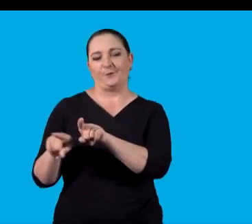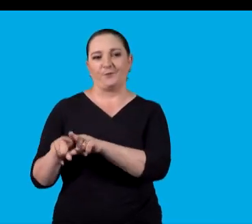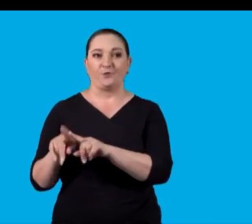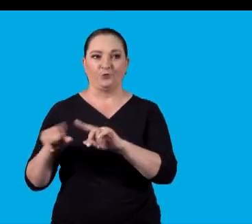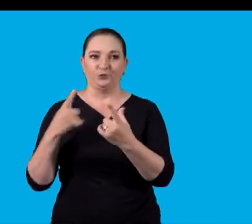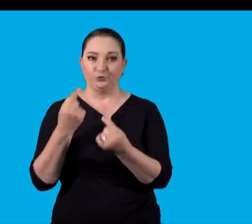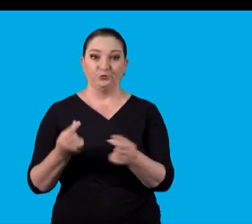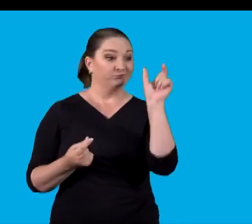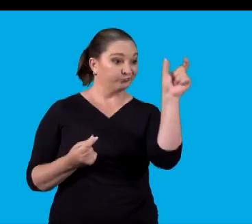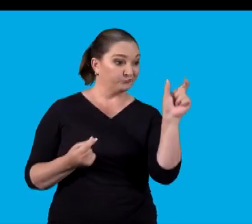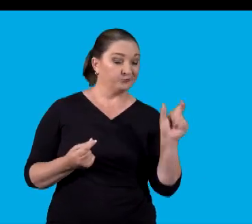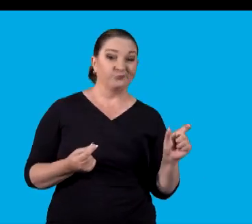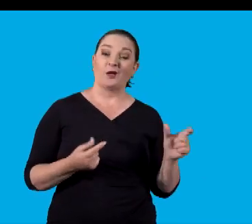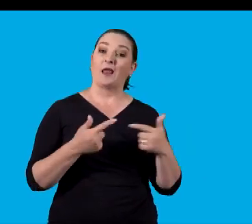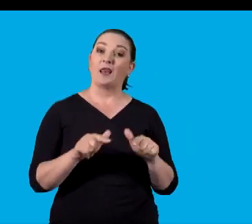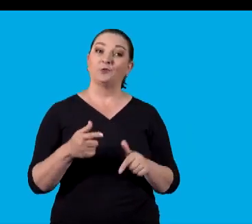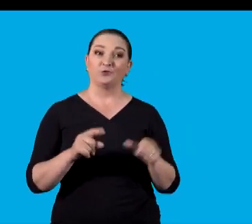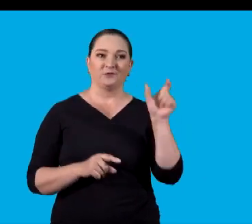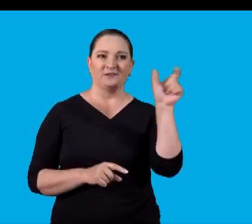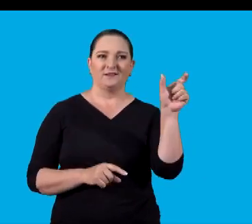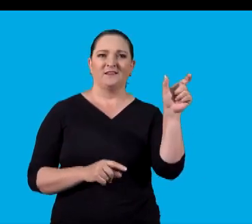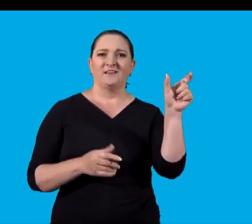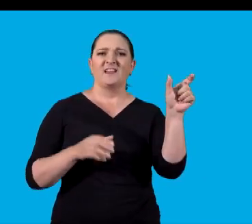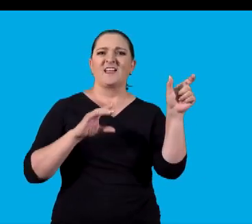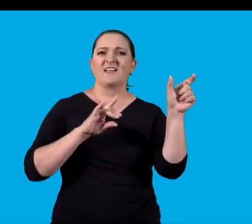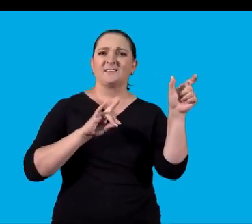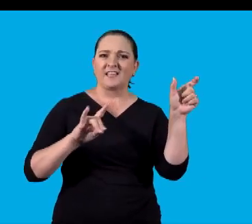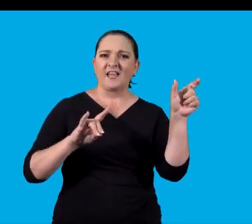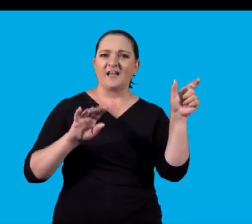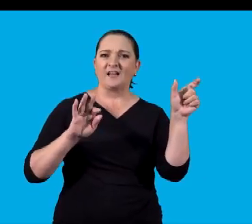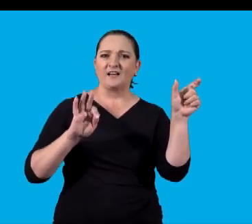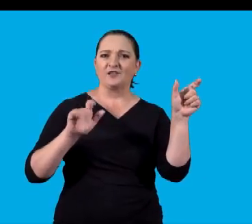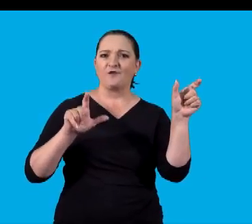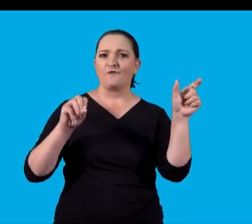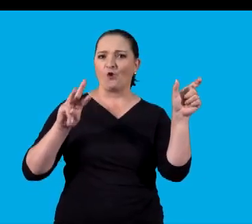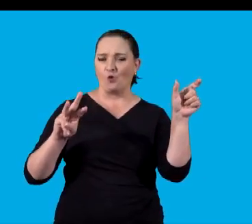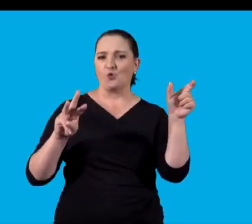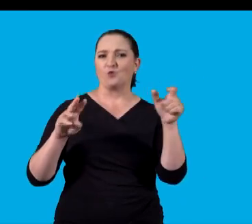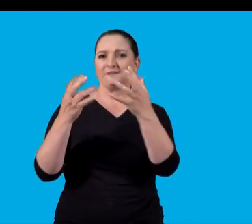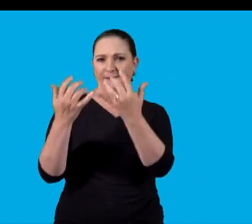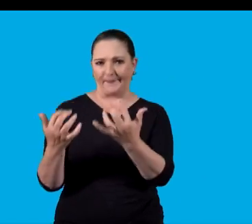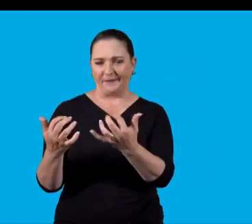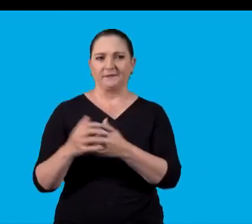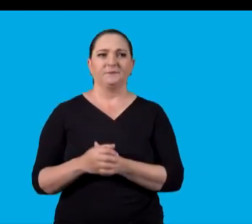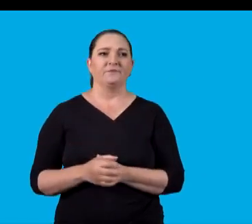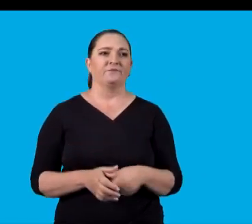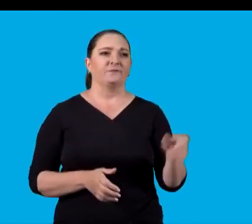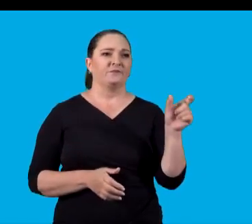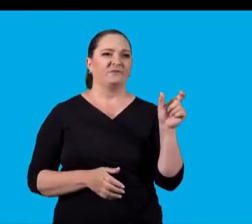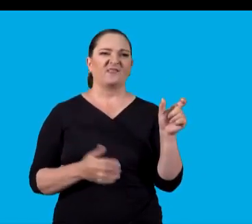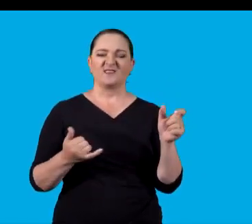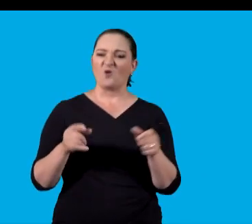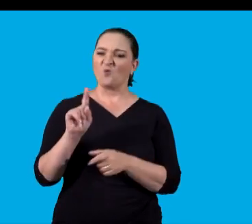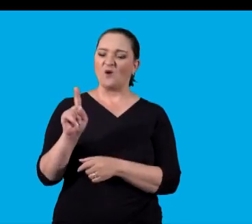Here are the key words and language. Cash flow statement. You have to know what is the cash flow statement, a